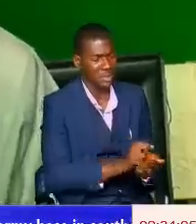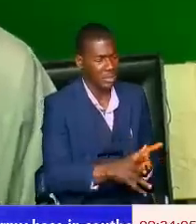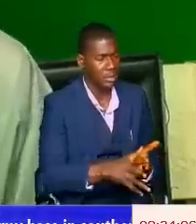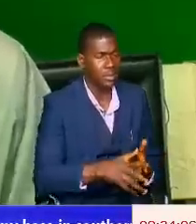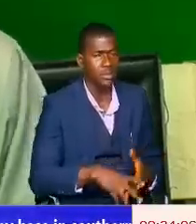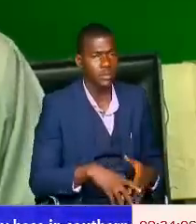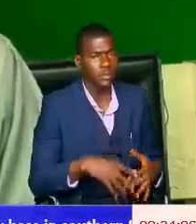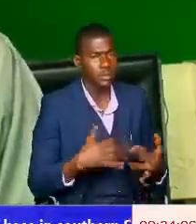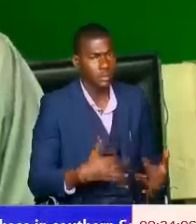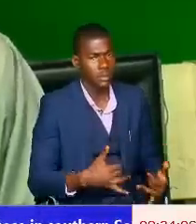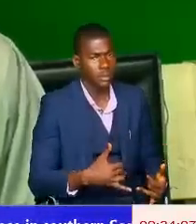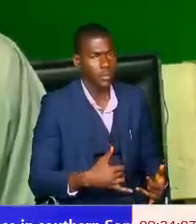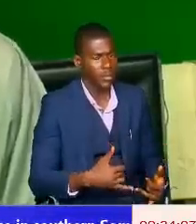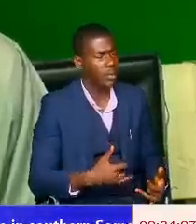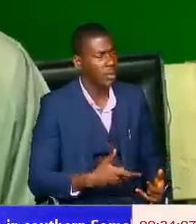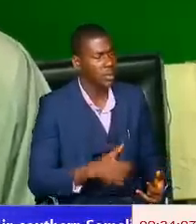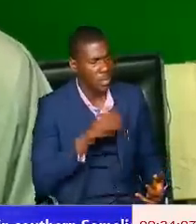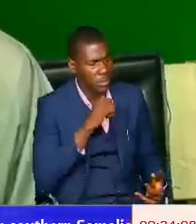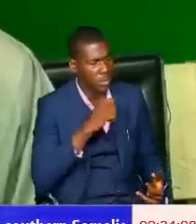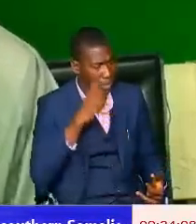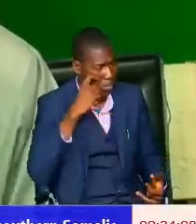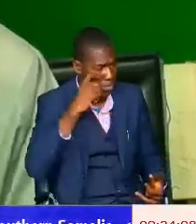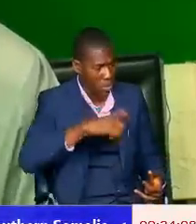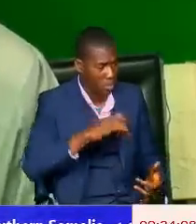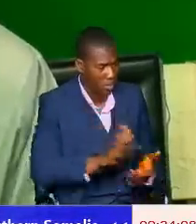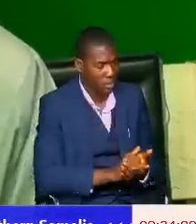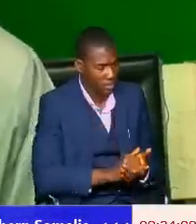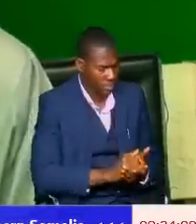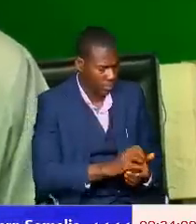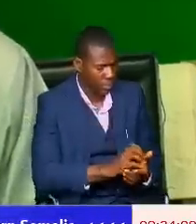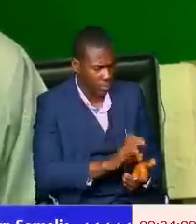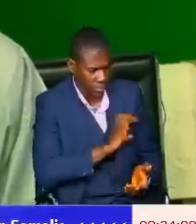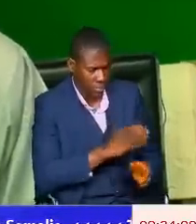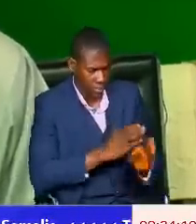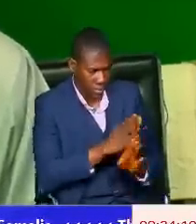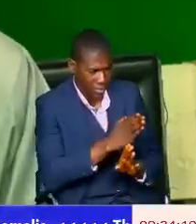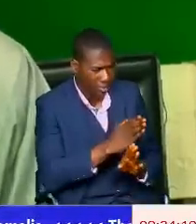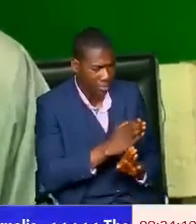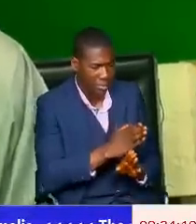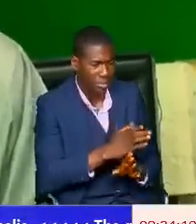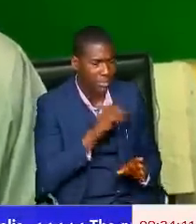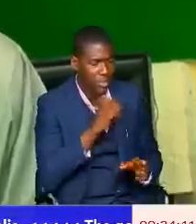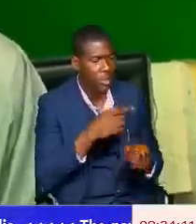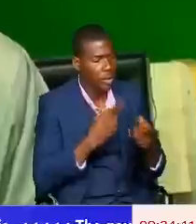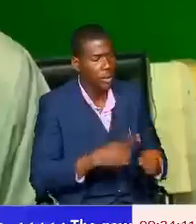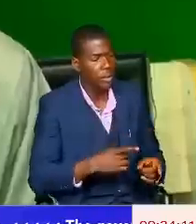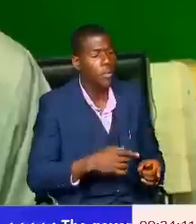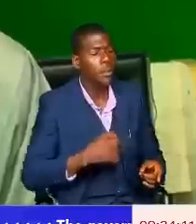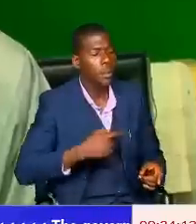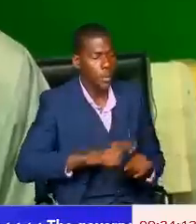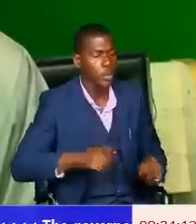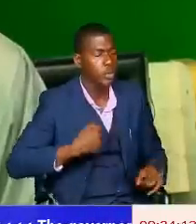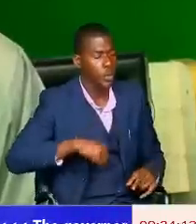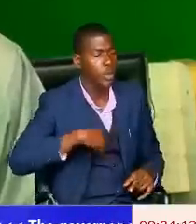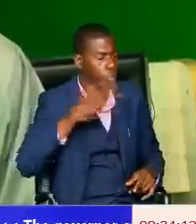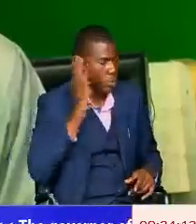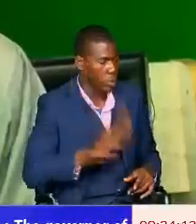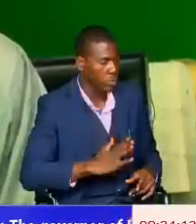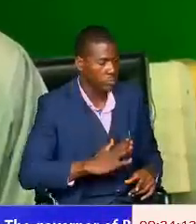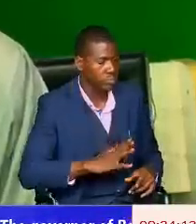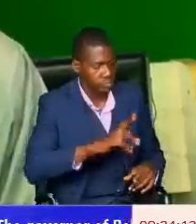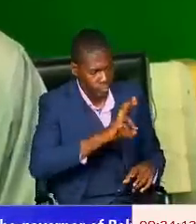any sound policing to take place. We will look into his case. All you need to do now is to write an